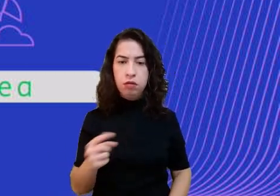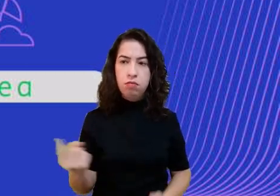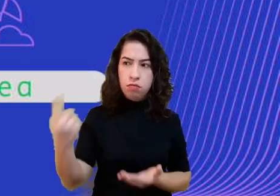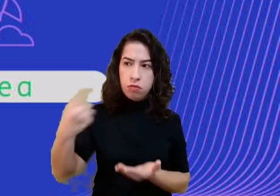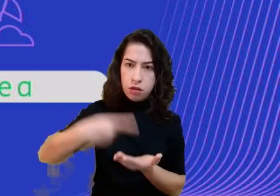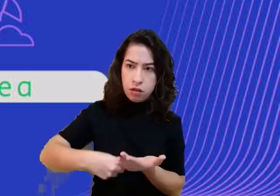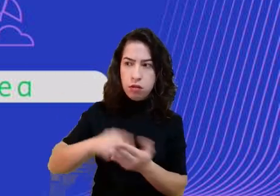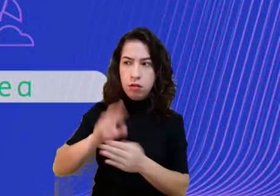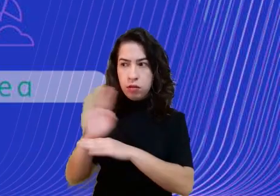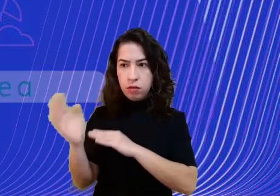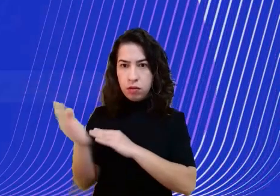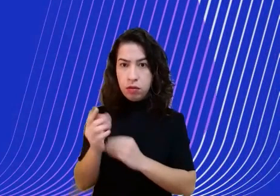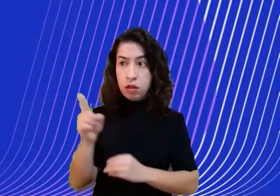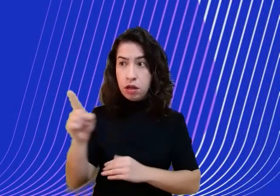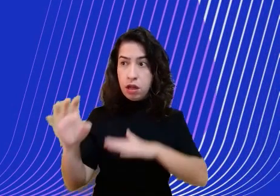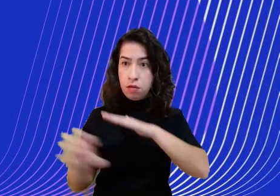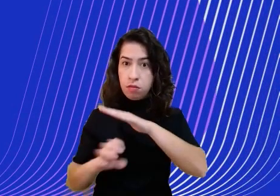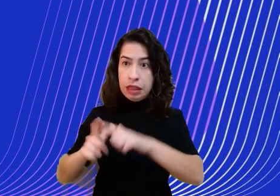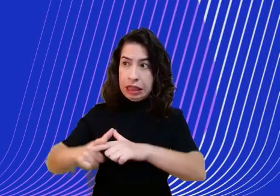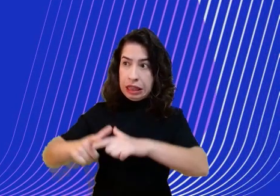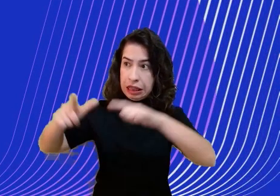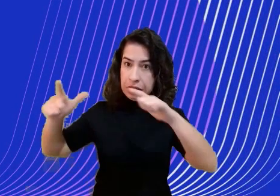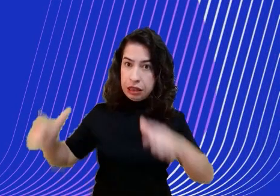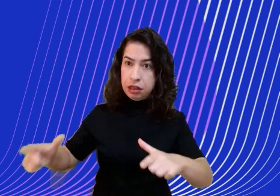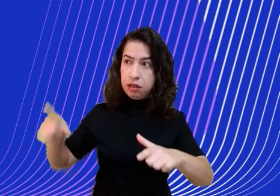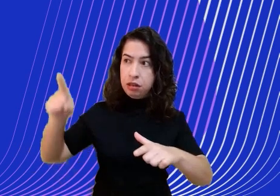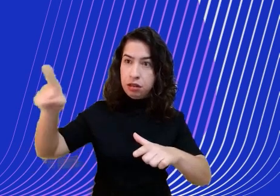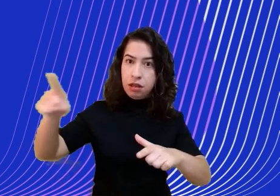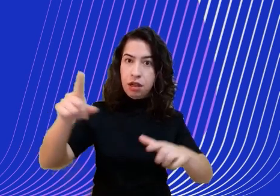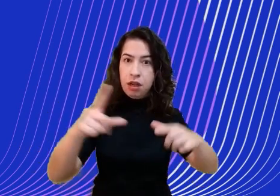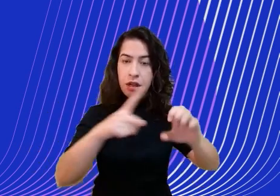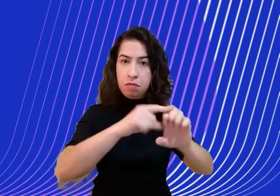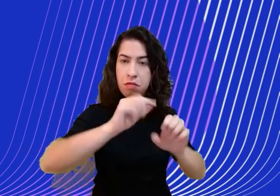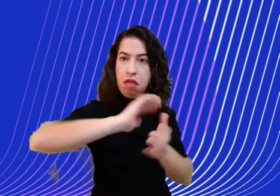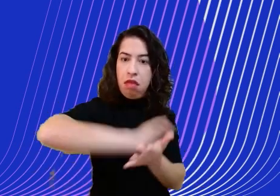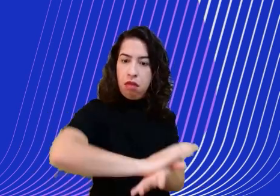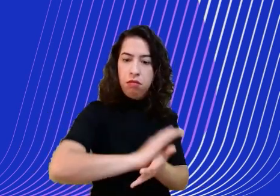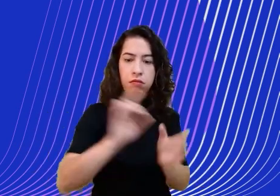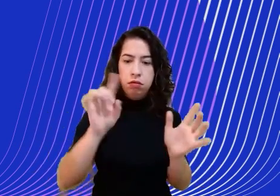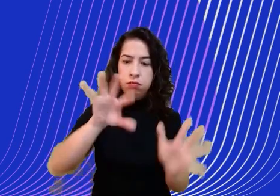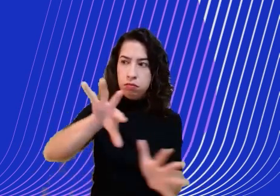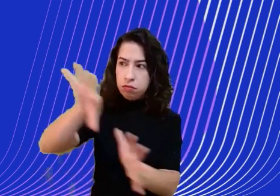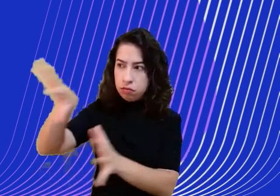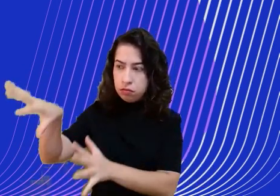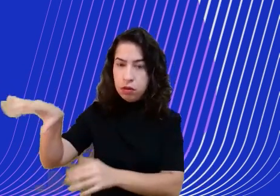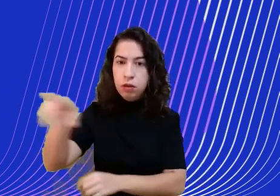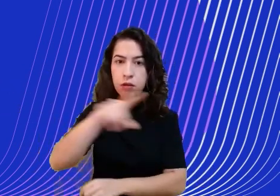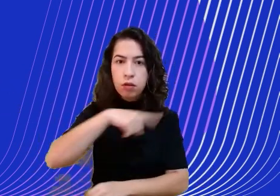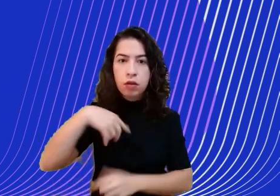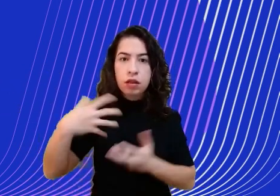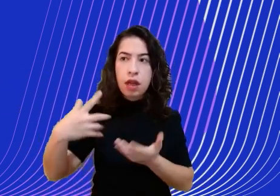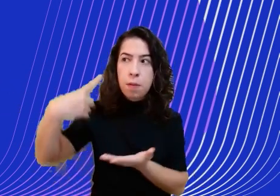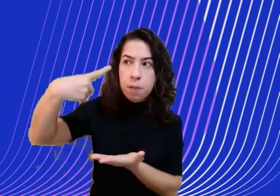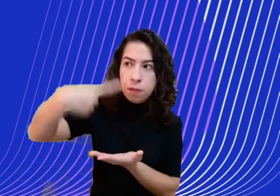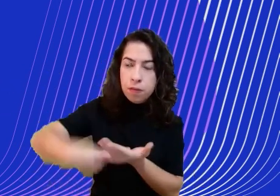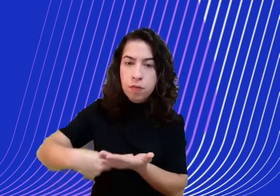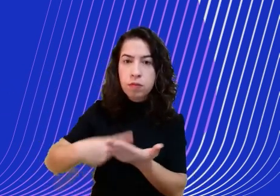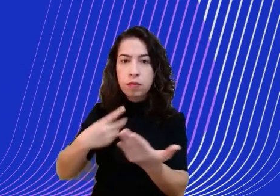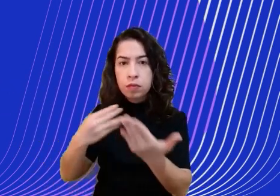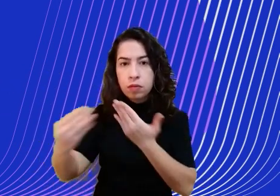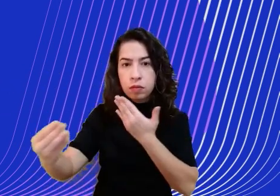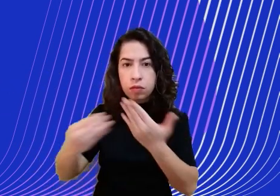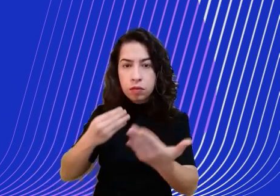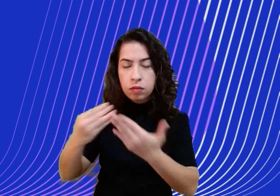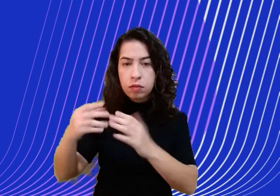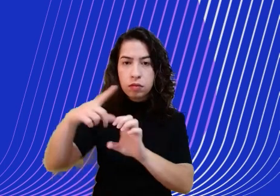and collaboration. We don't want to be the big company that really just strangles the small one. We want to